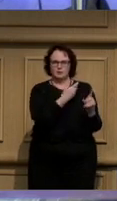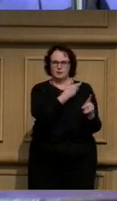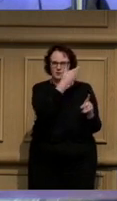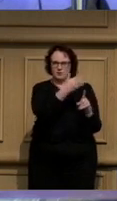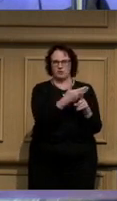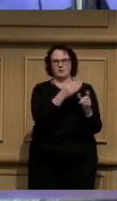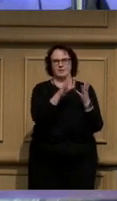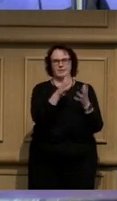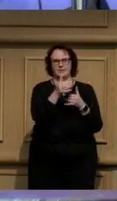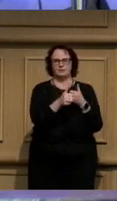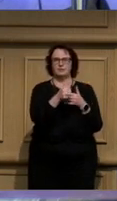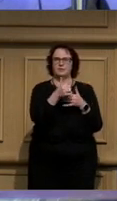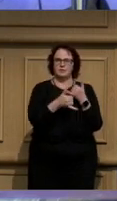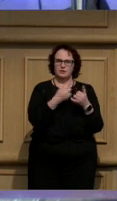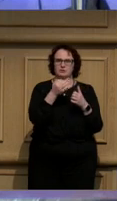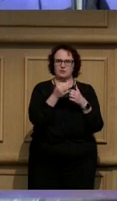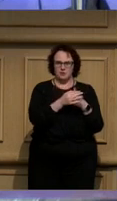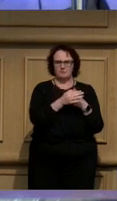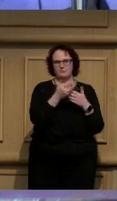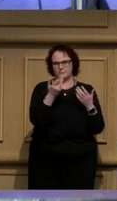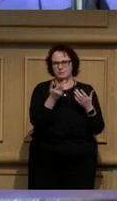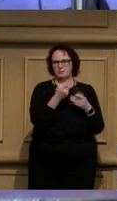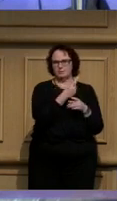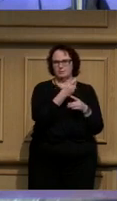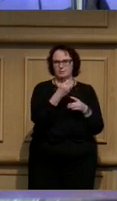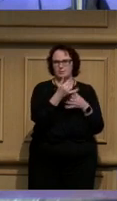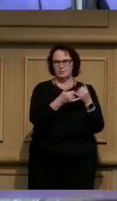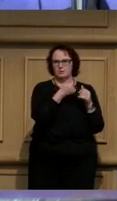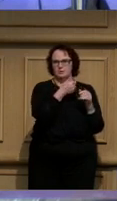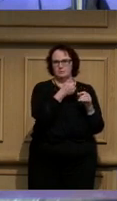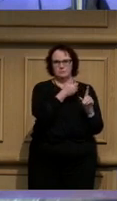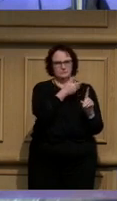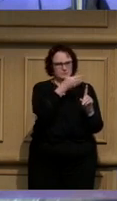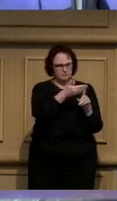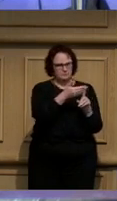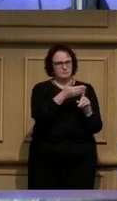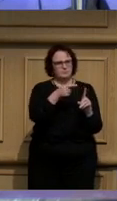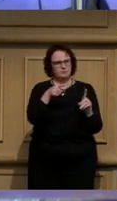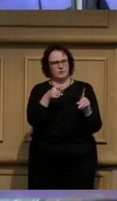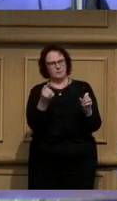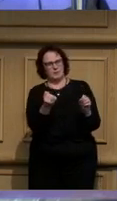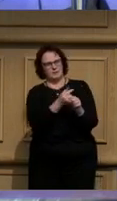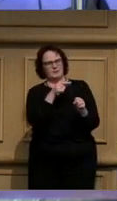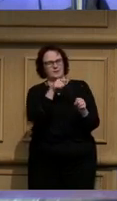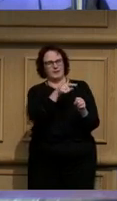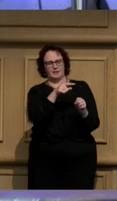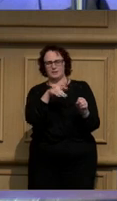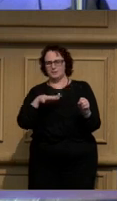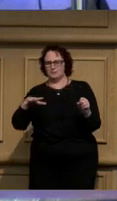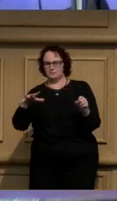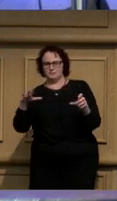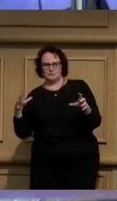decade of centenaries. And I'm curious about bringing that sense of